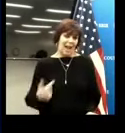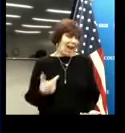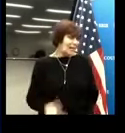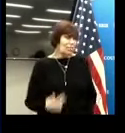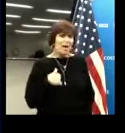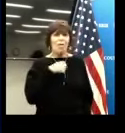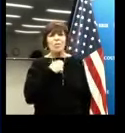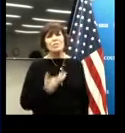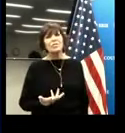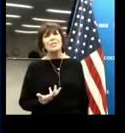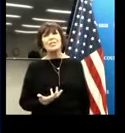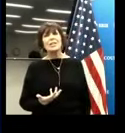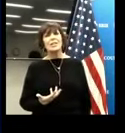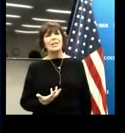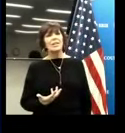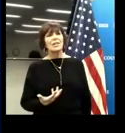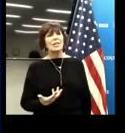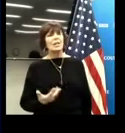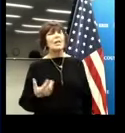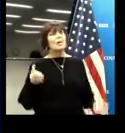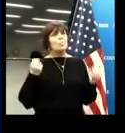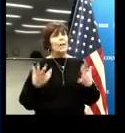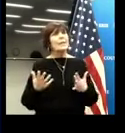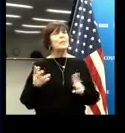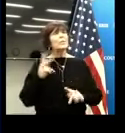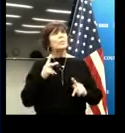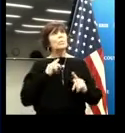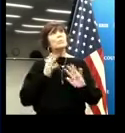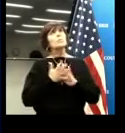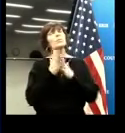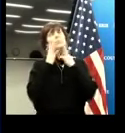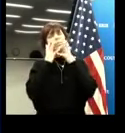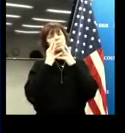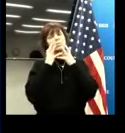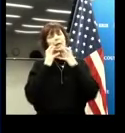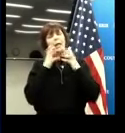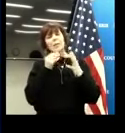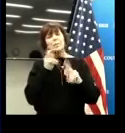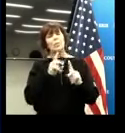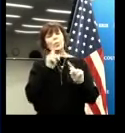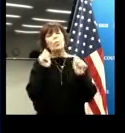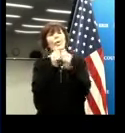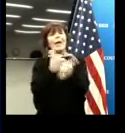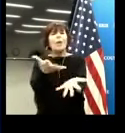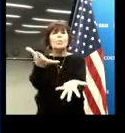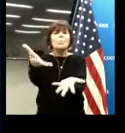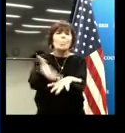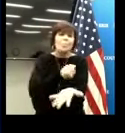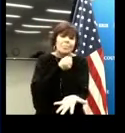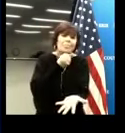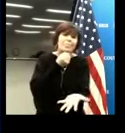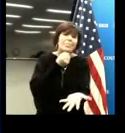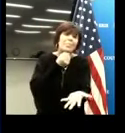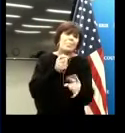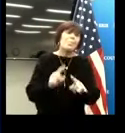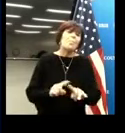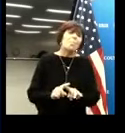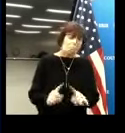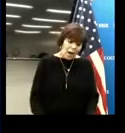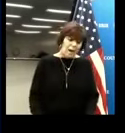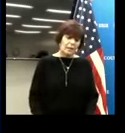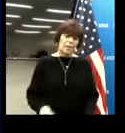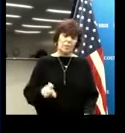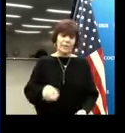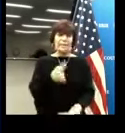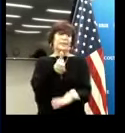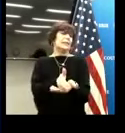go in the orange zone. It's going to make a lot of lives miserable and people without an income for some period of time. But we have to stem the